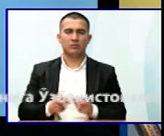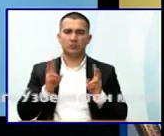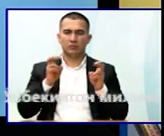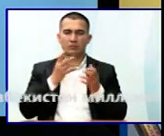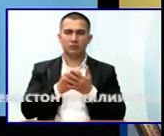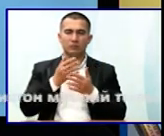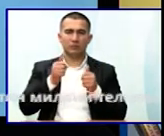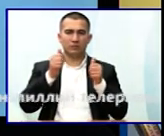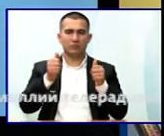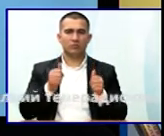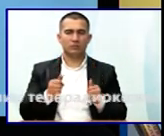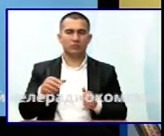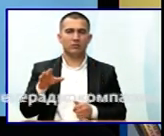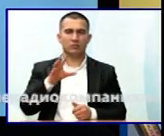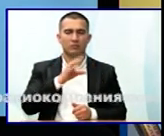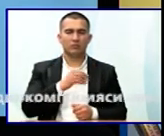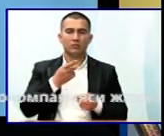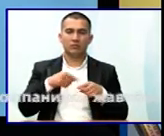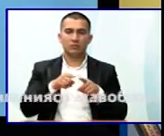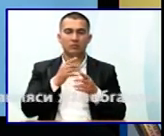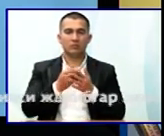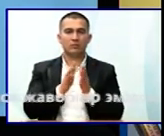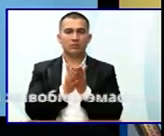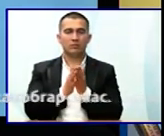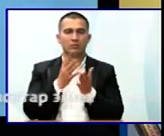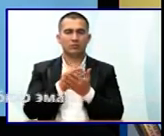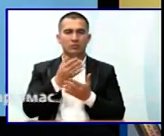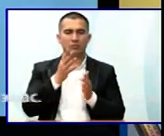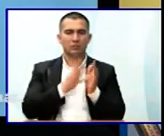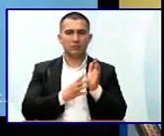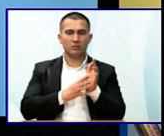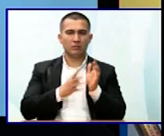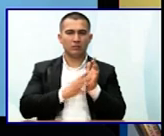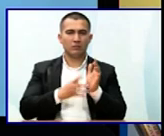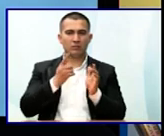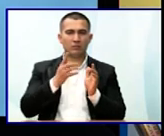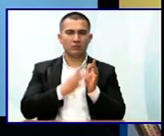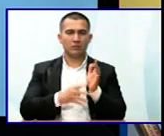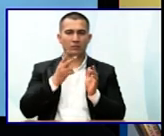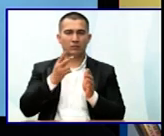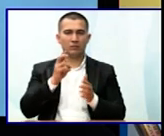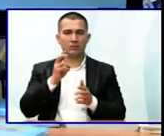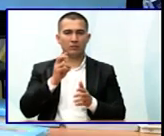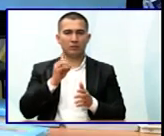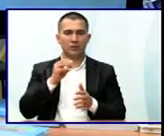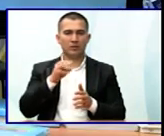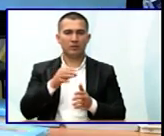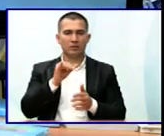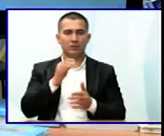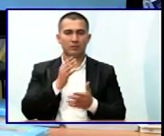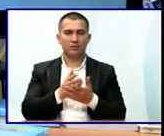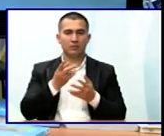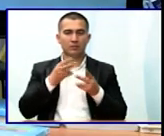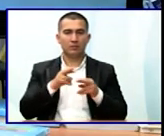Mavzudagi rasmlarni, ya'ni darsligingizdagi 90-91, 92-betlarda